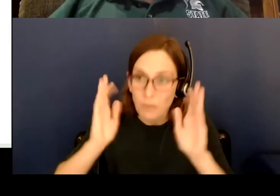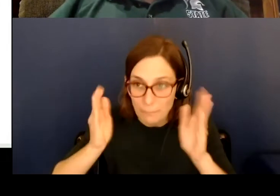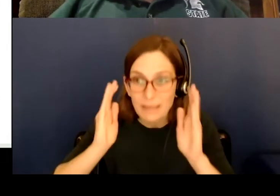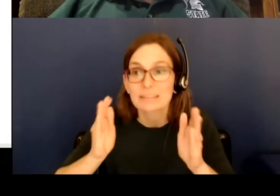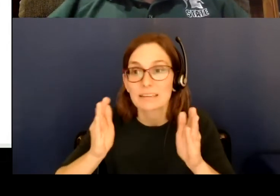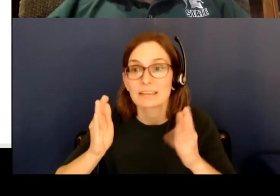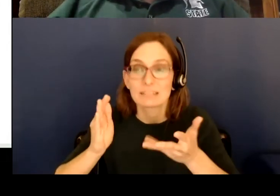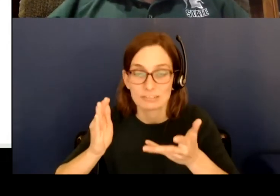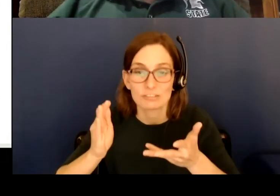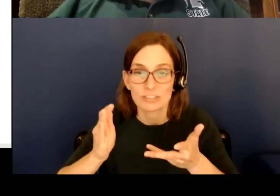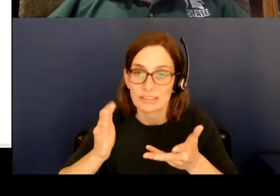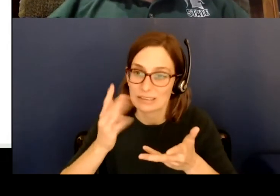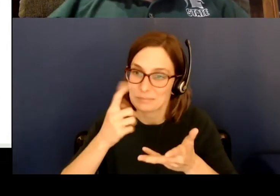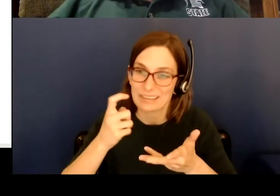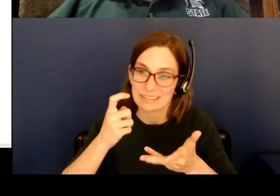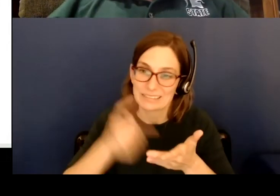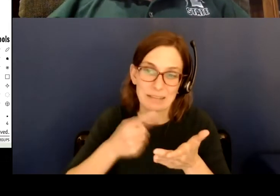there's a lot of silly stuff out there.